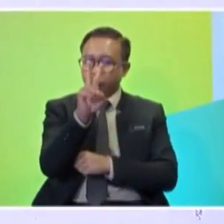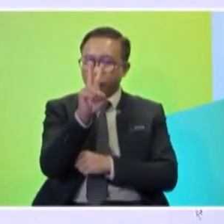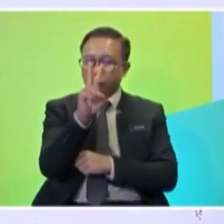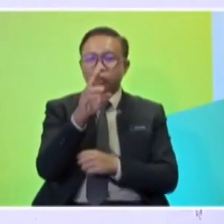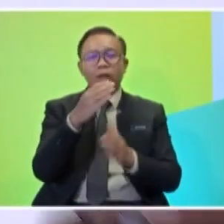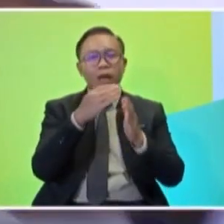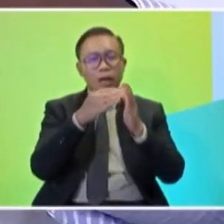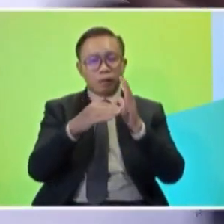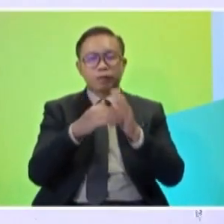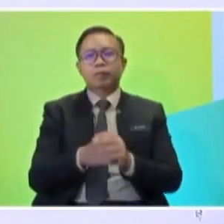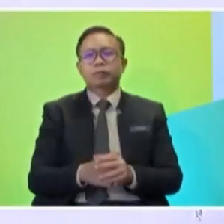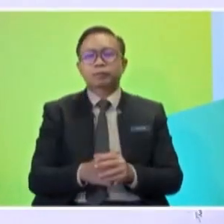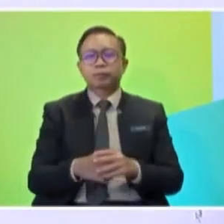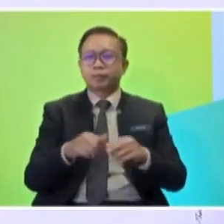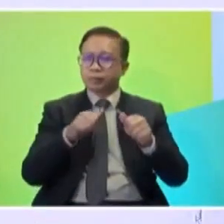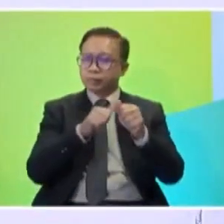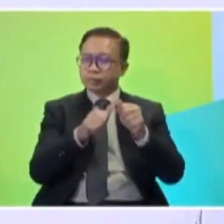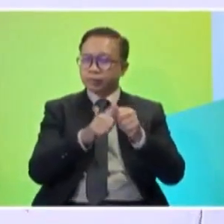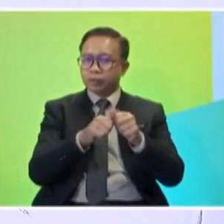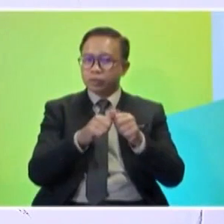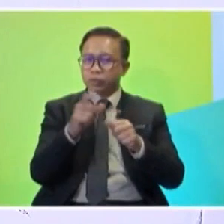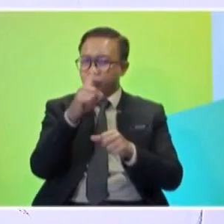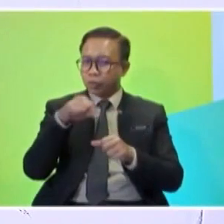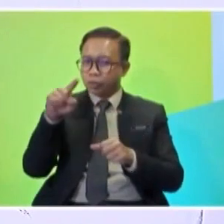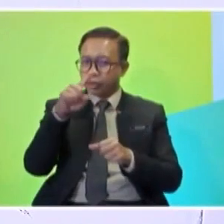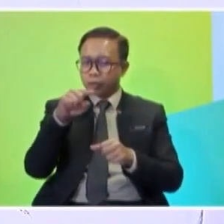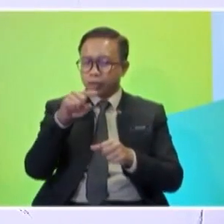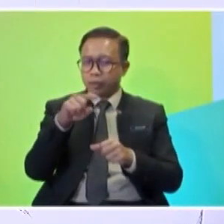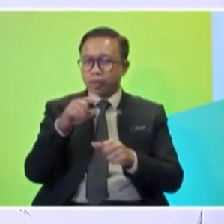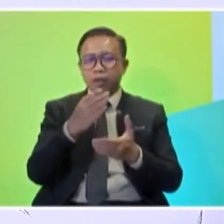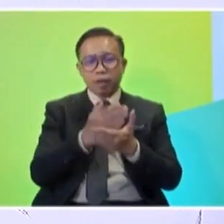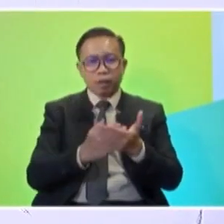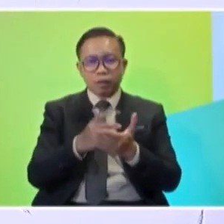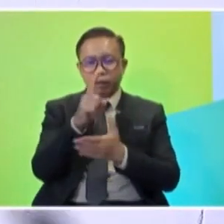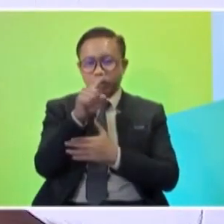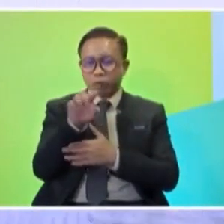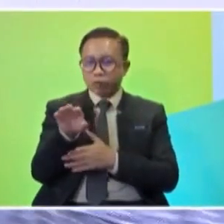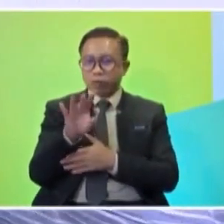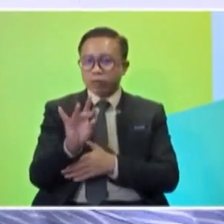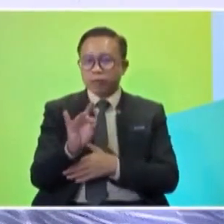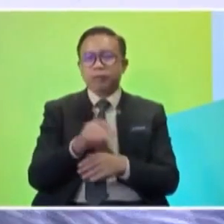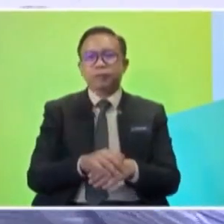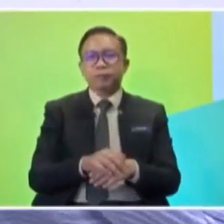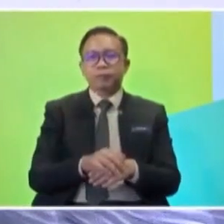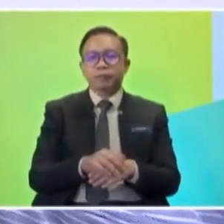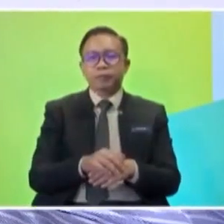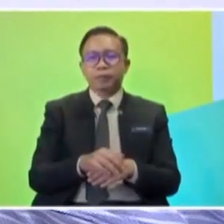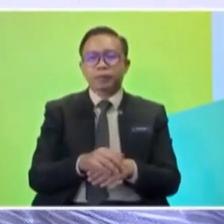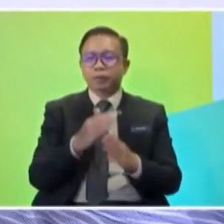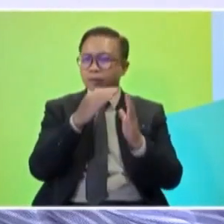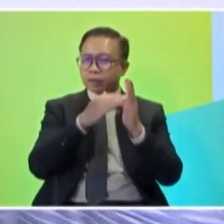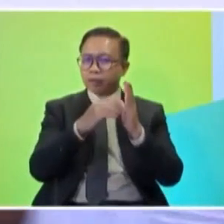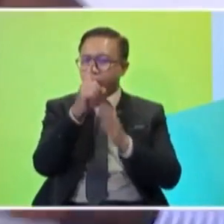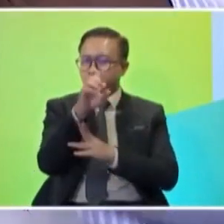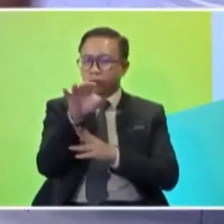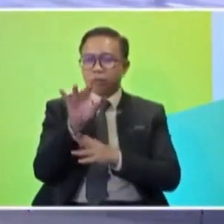whole. Yes. All right. So each donut need 1/8 kilogram. Okay. Okay. So now I break this one half into